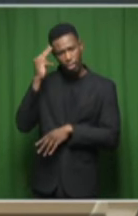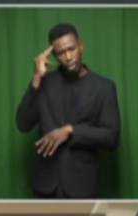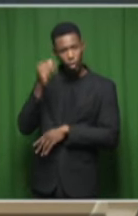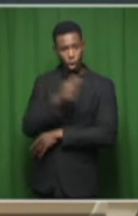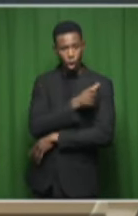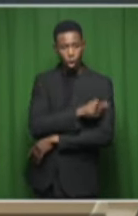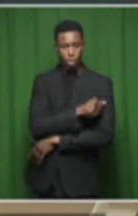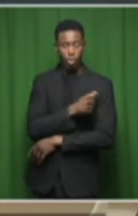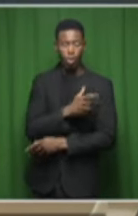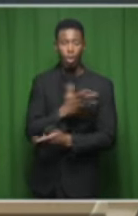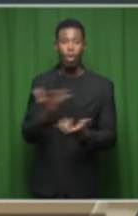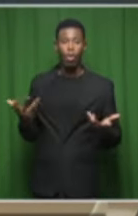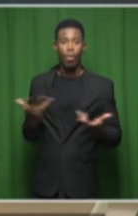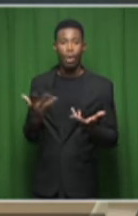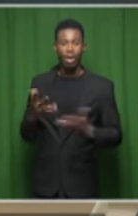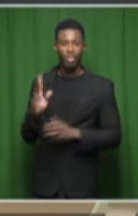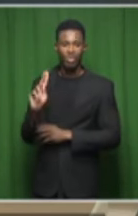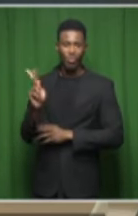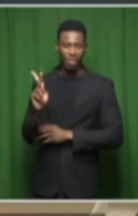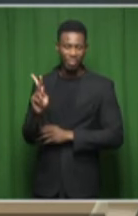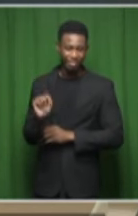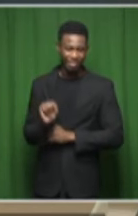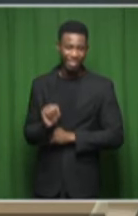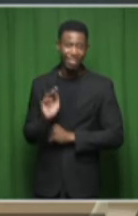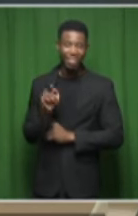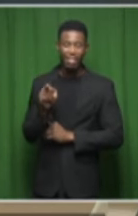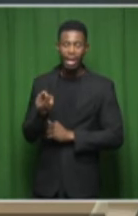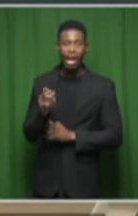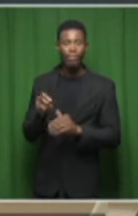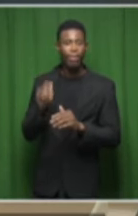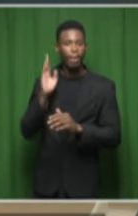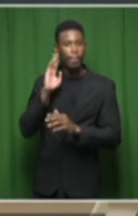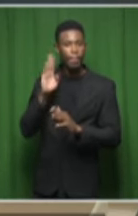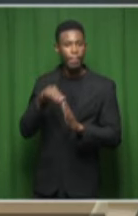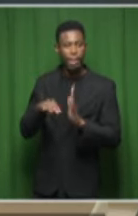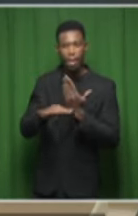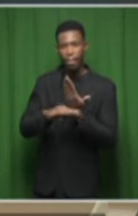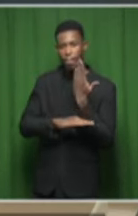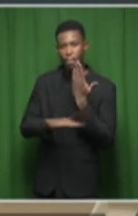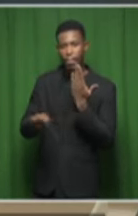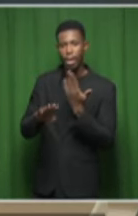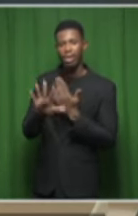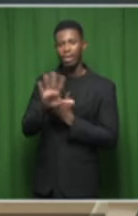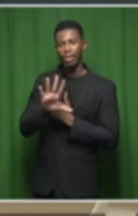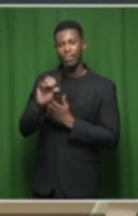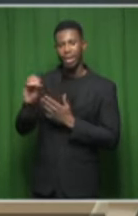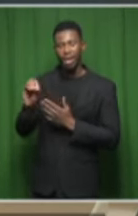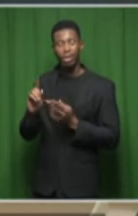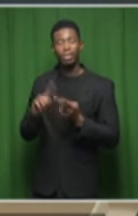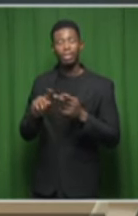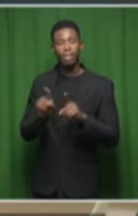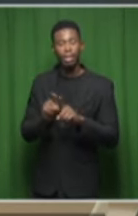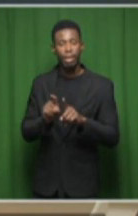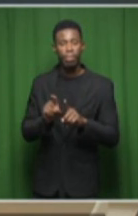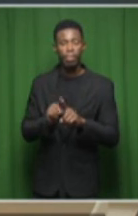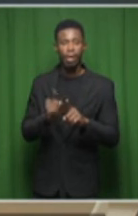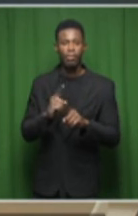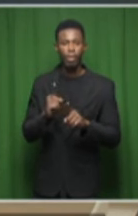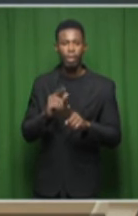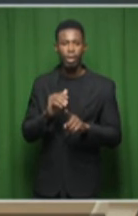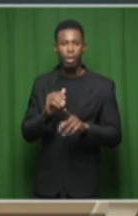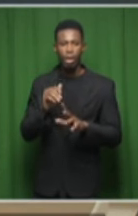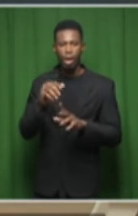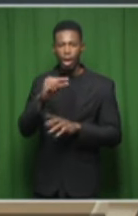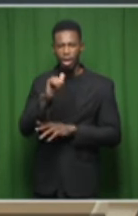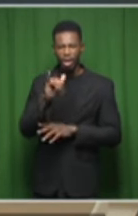facilities at the 500-bed hospital include paediatrics, obstetrics and gynaecology, as well as psychiatry